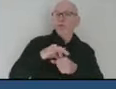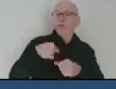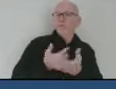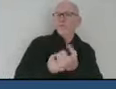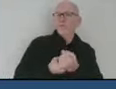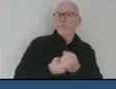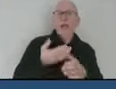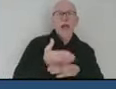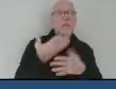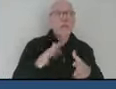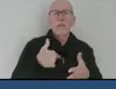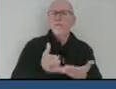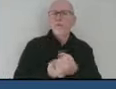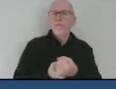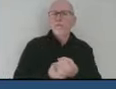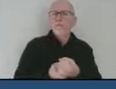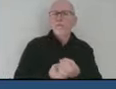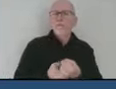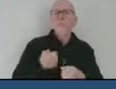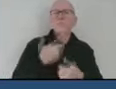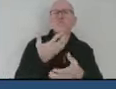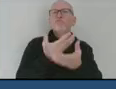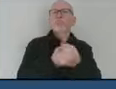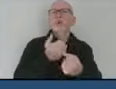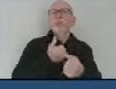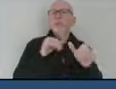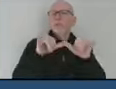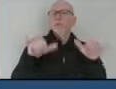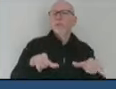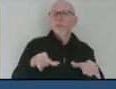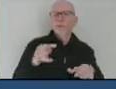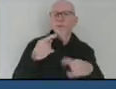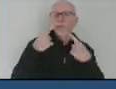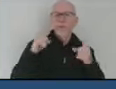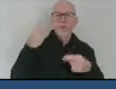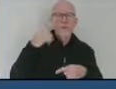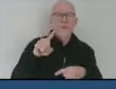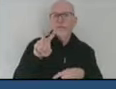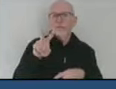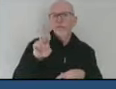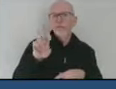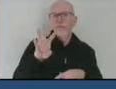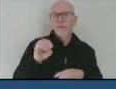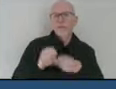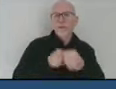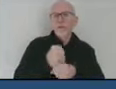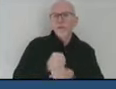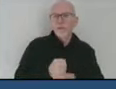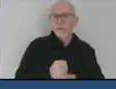it. Have faith in our system. It's worked for over 240 years for our